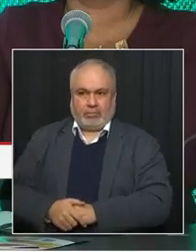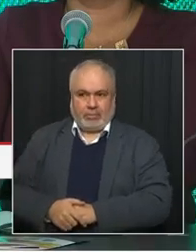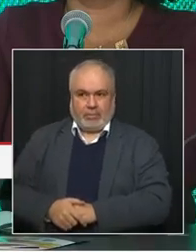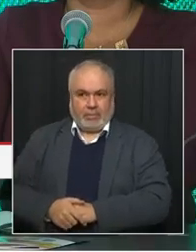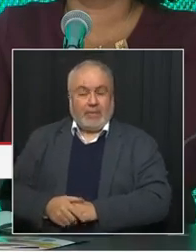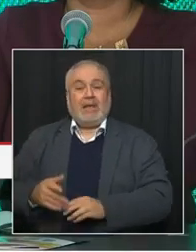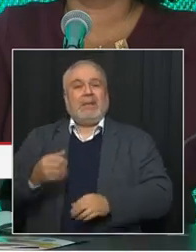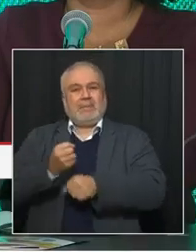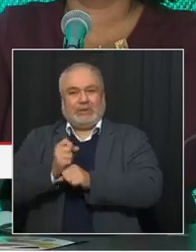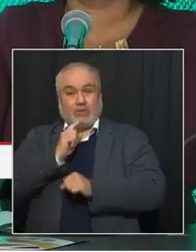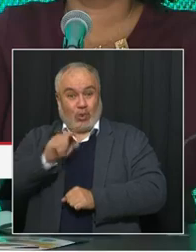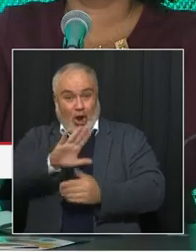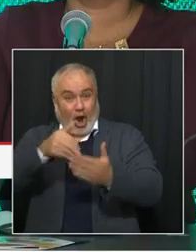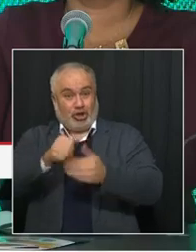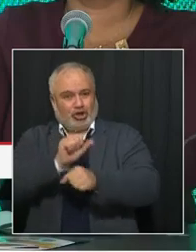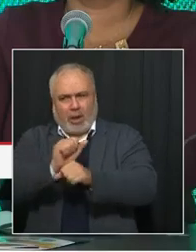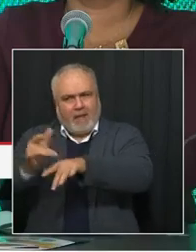about,